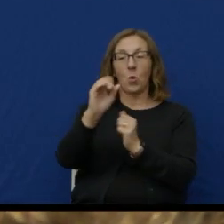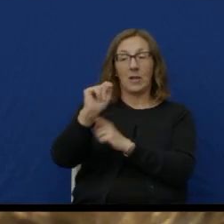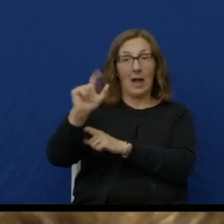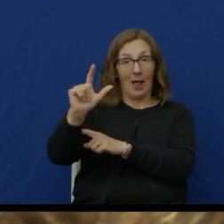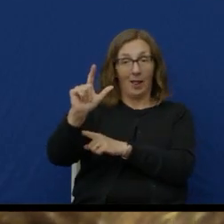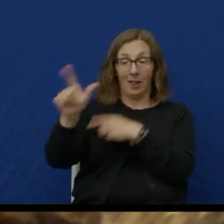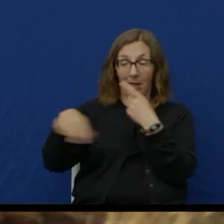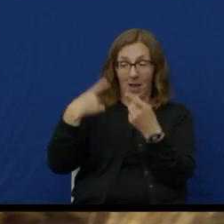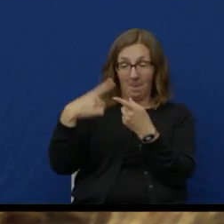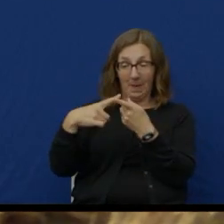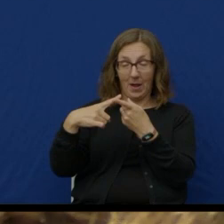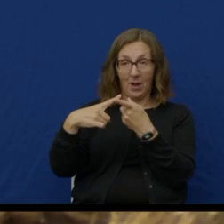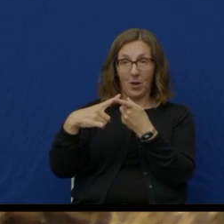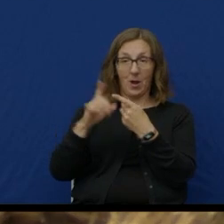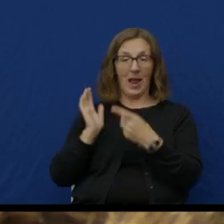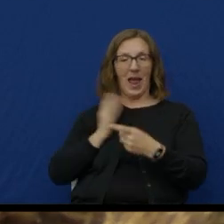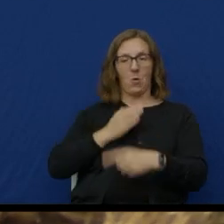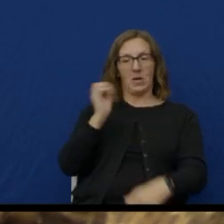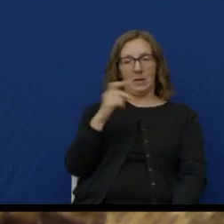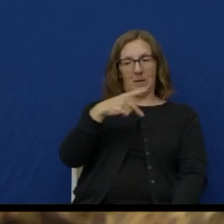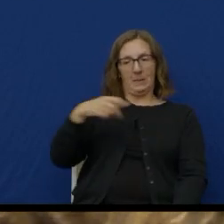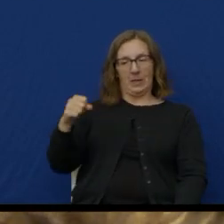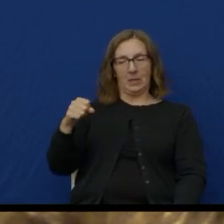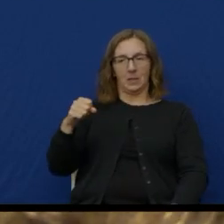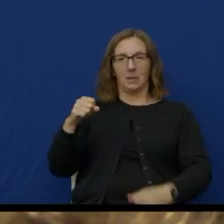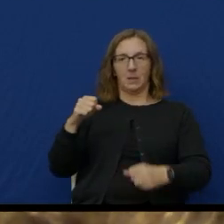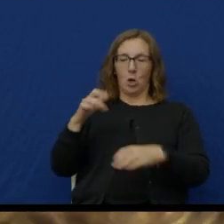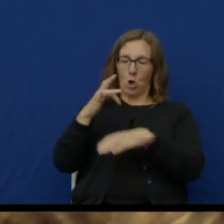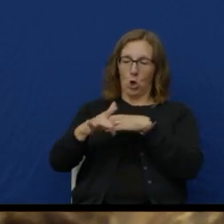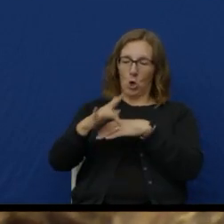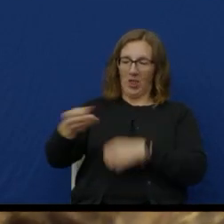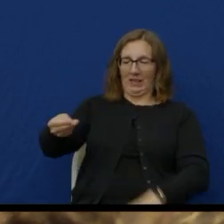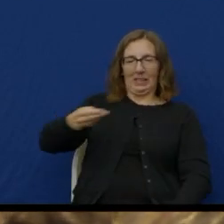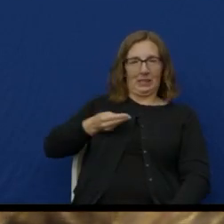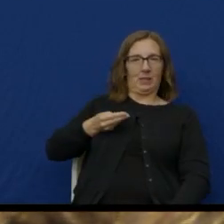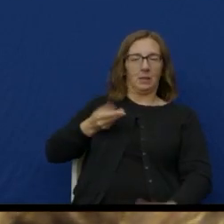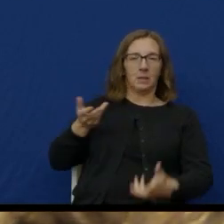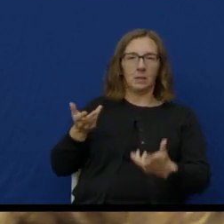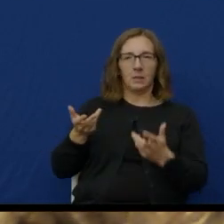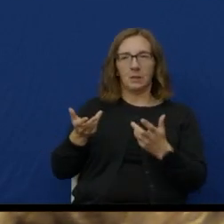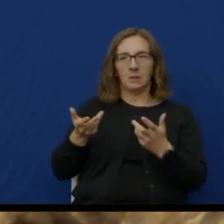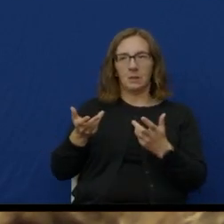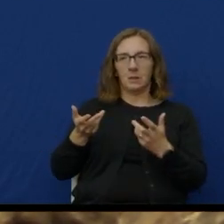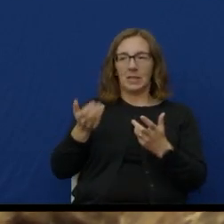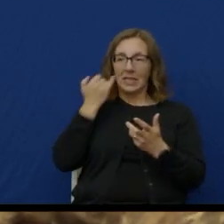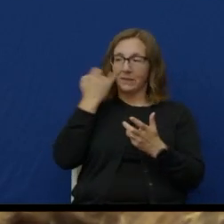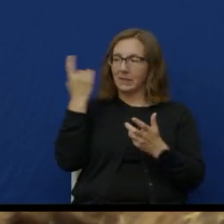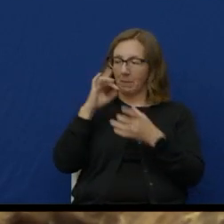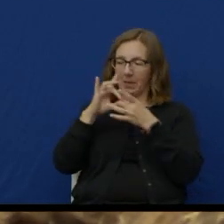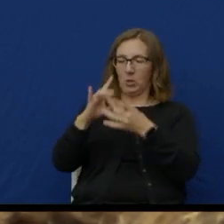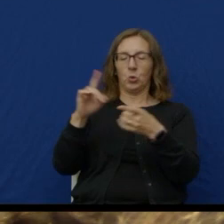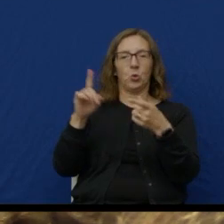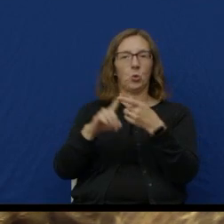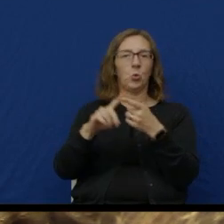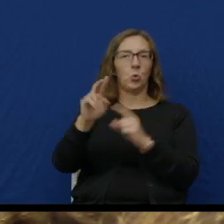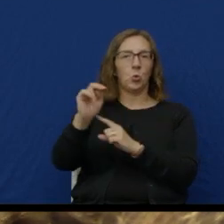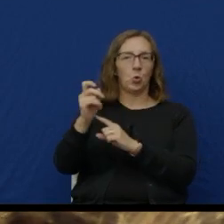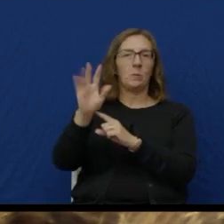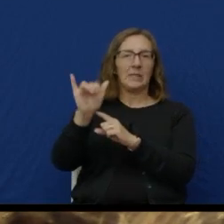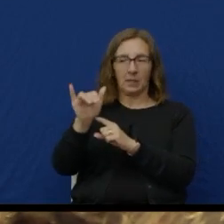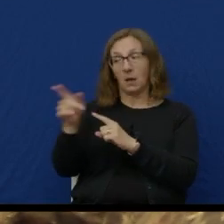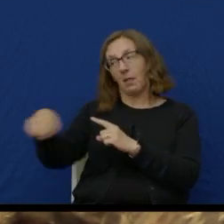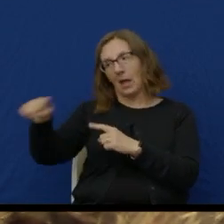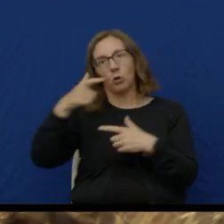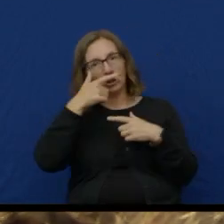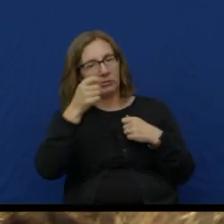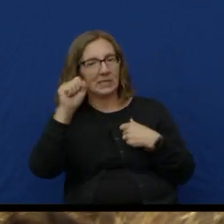of having our EPPs early on in anything that would address numeracy. They're certainly very interested, and we